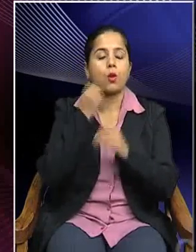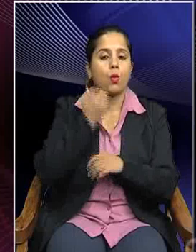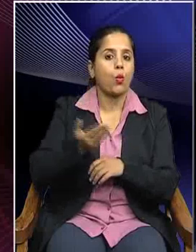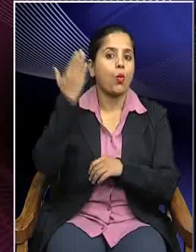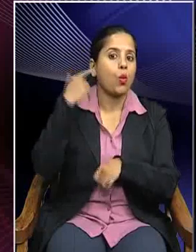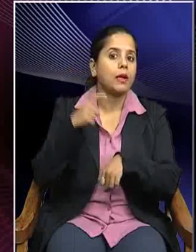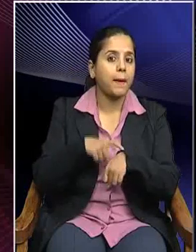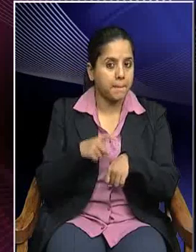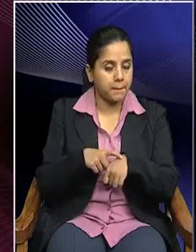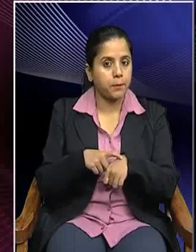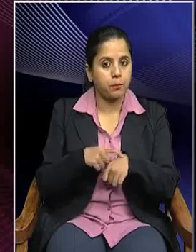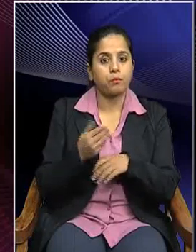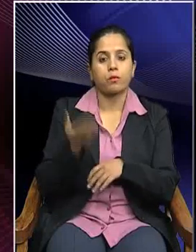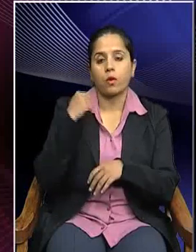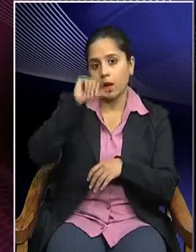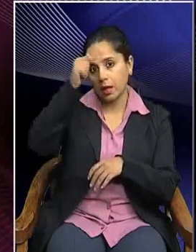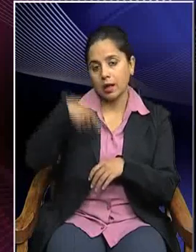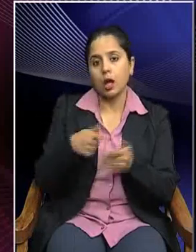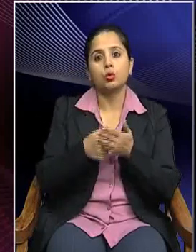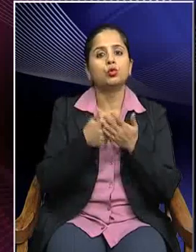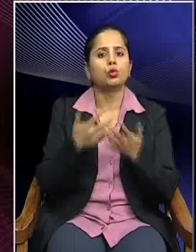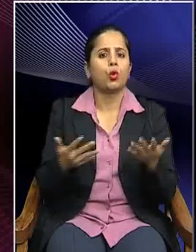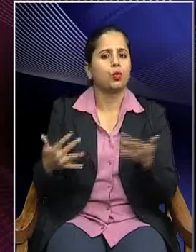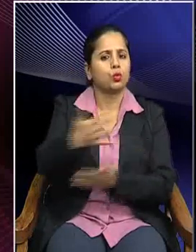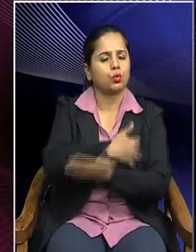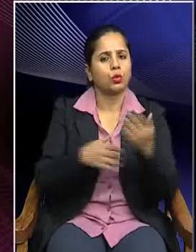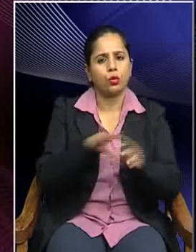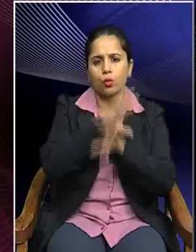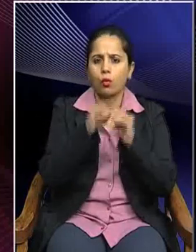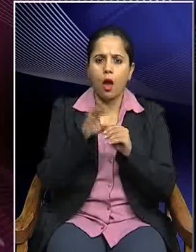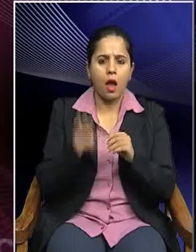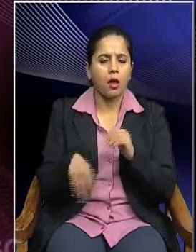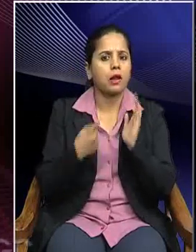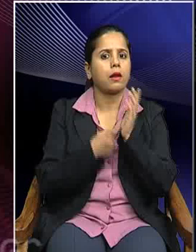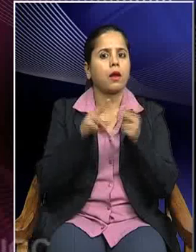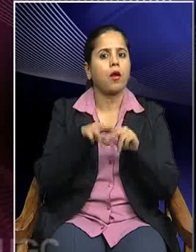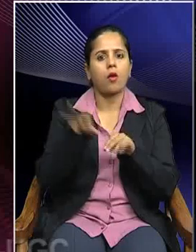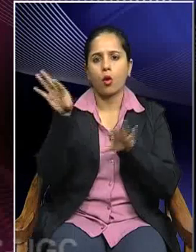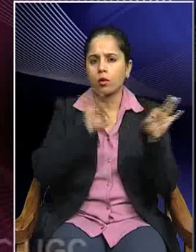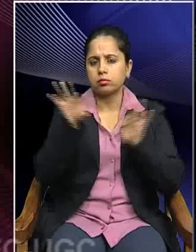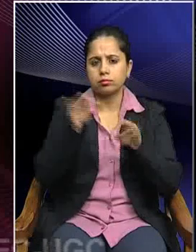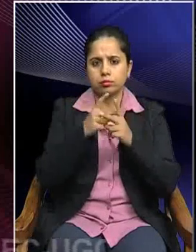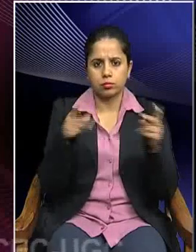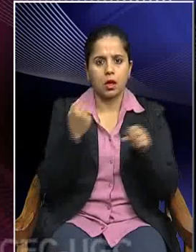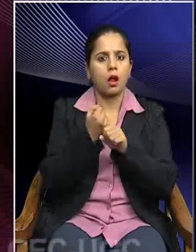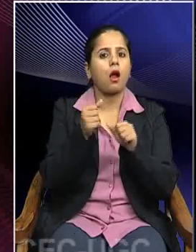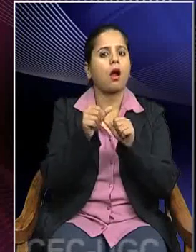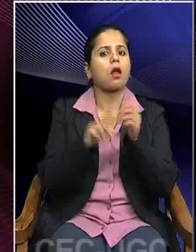because early Indian sources are full of such references of